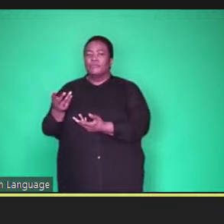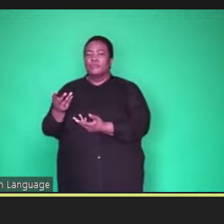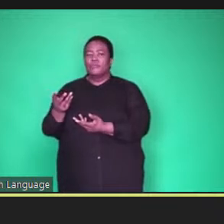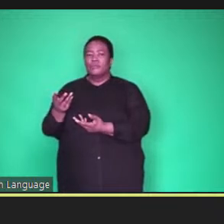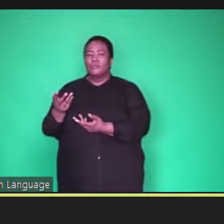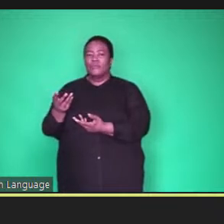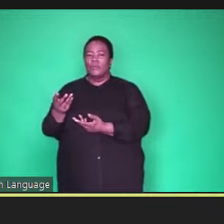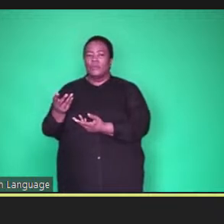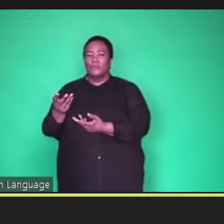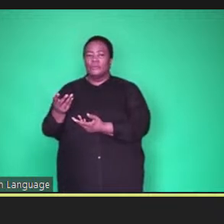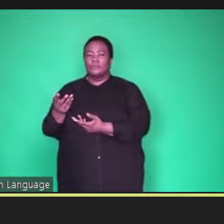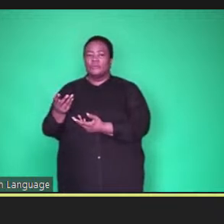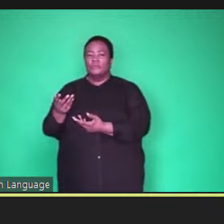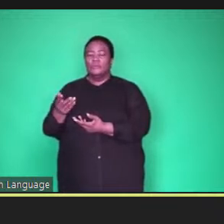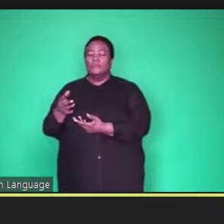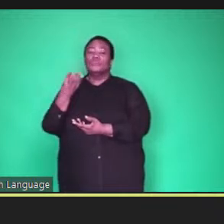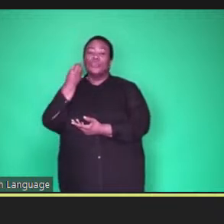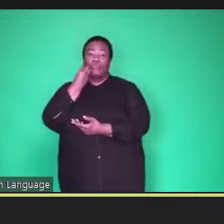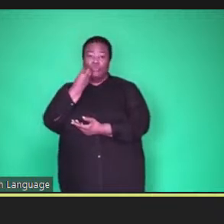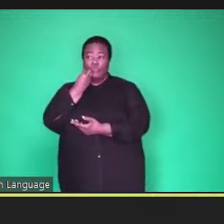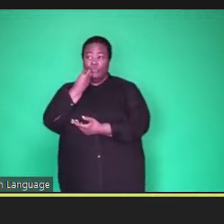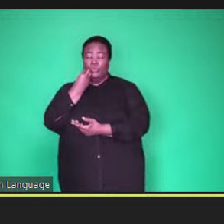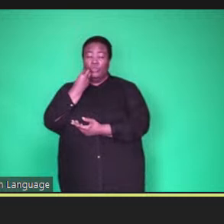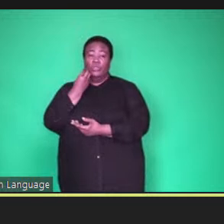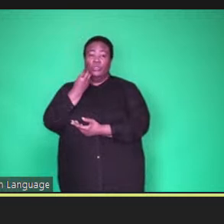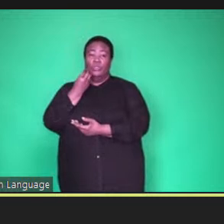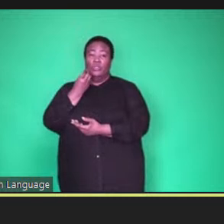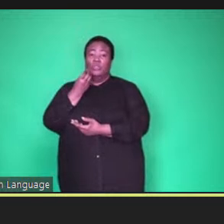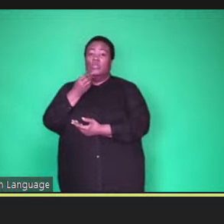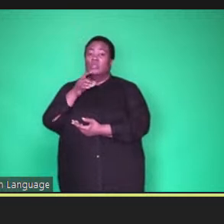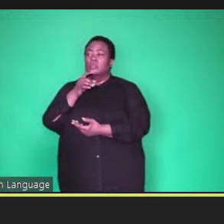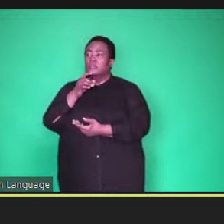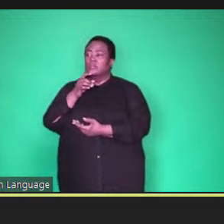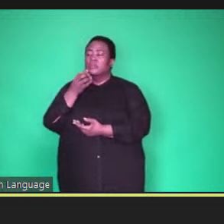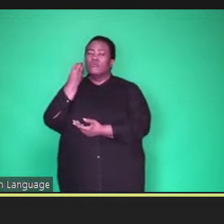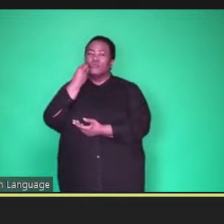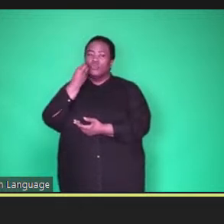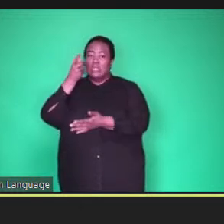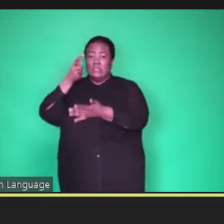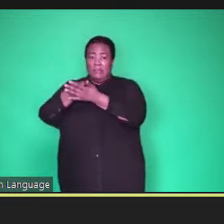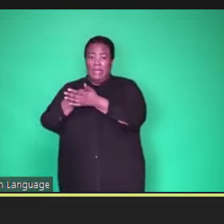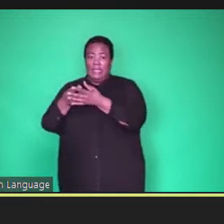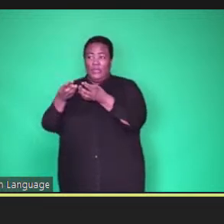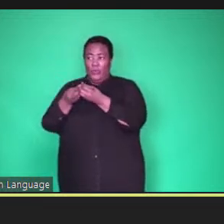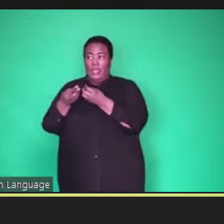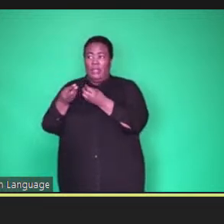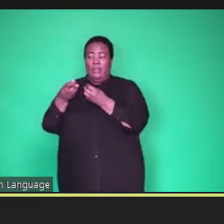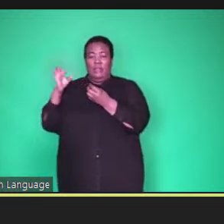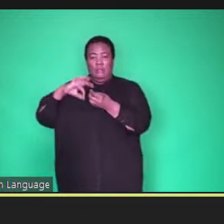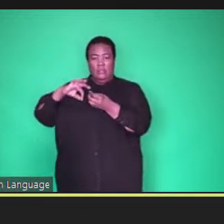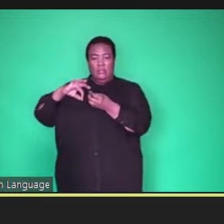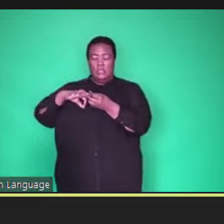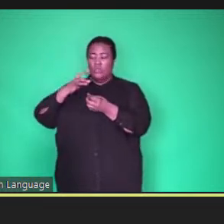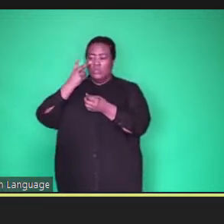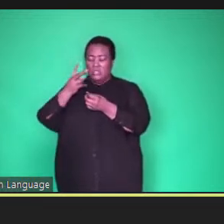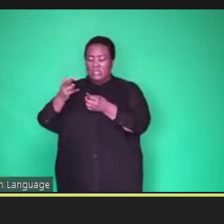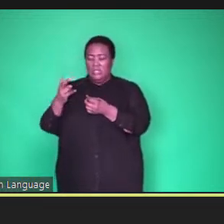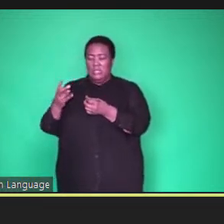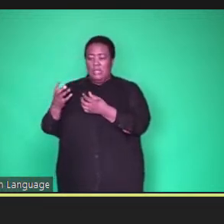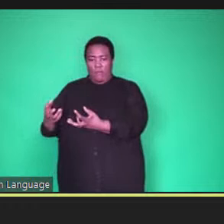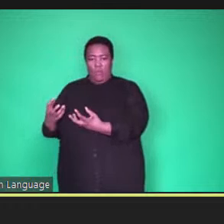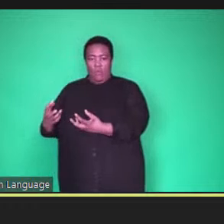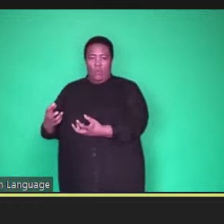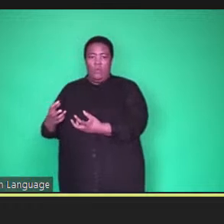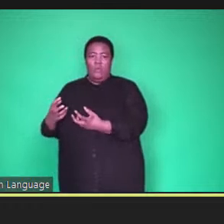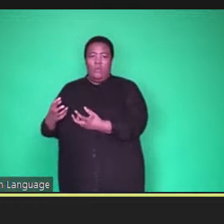the remittances, broken down by these quintiles? And you see that the poorer households, it's